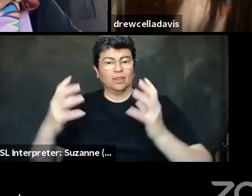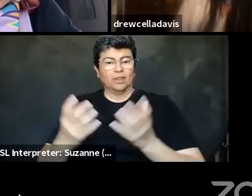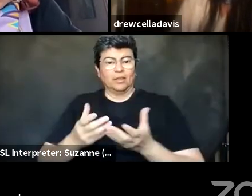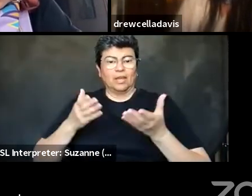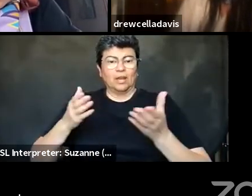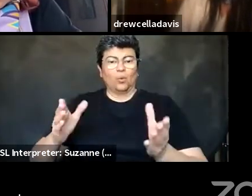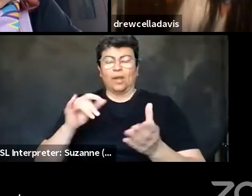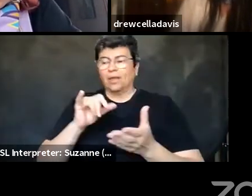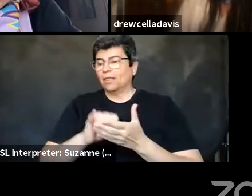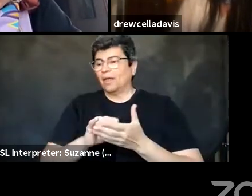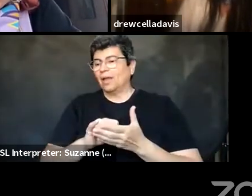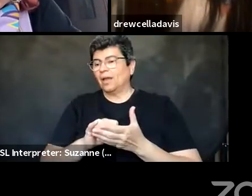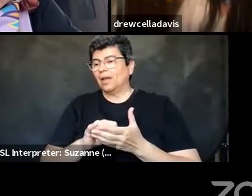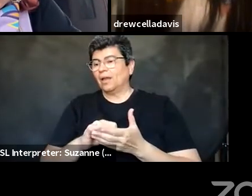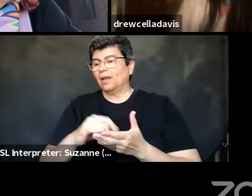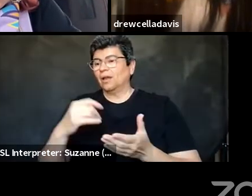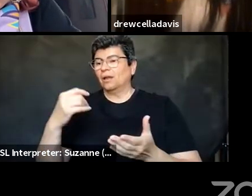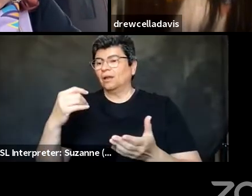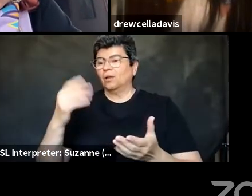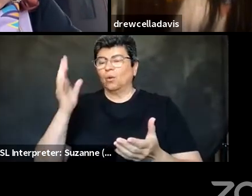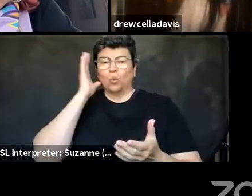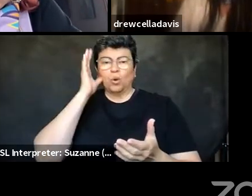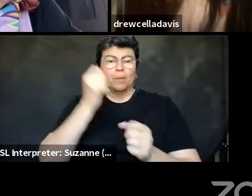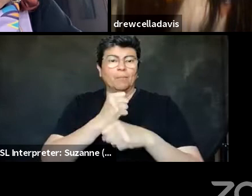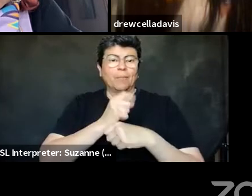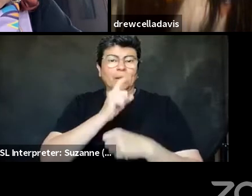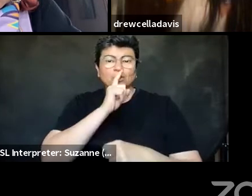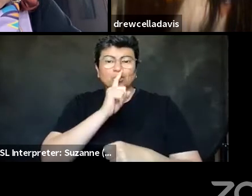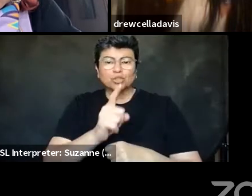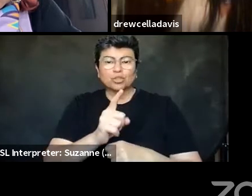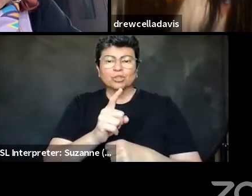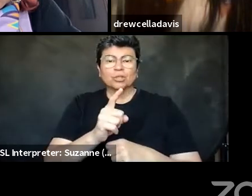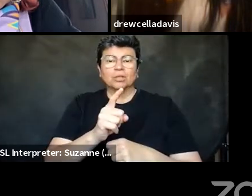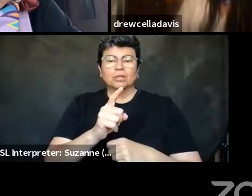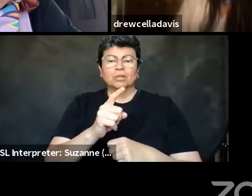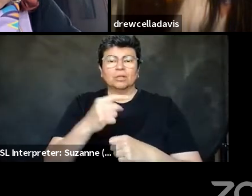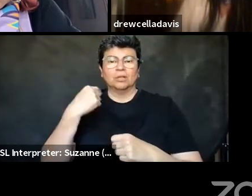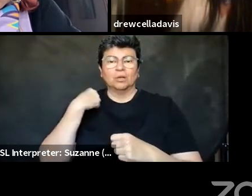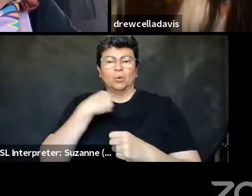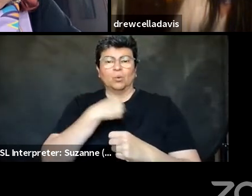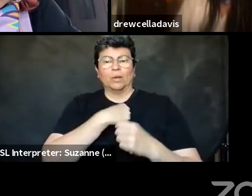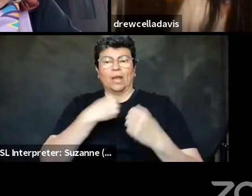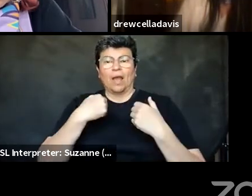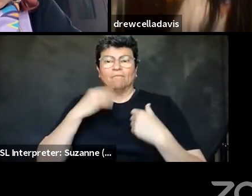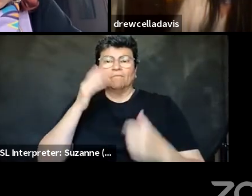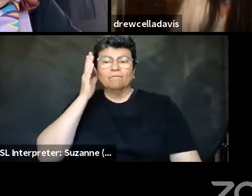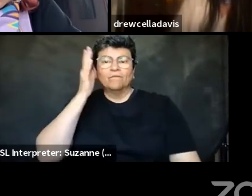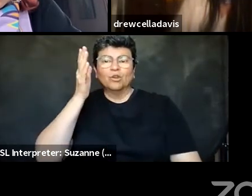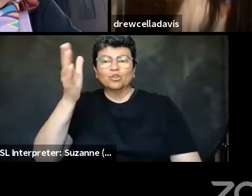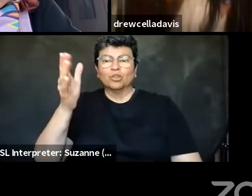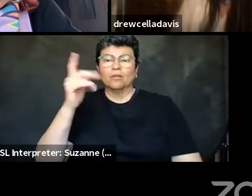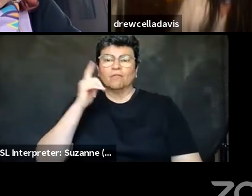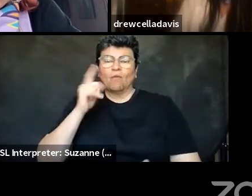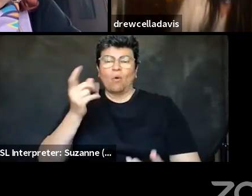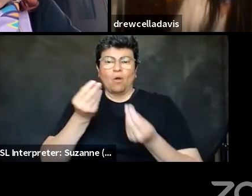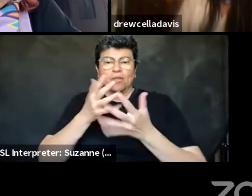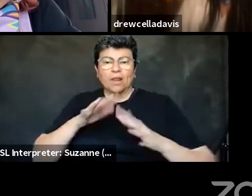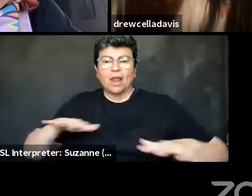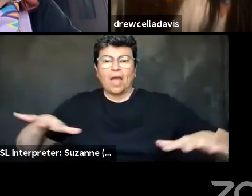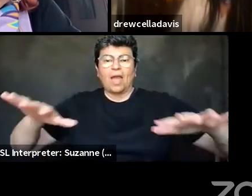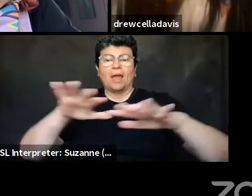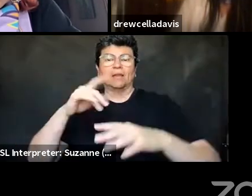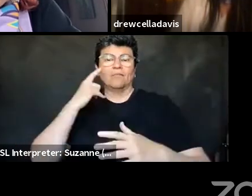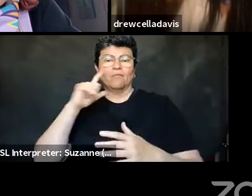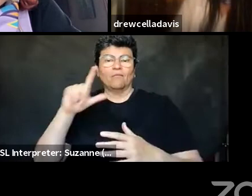that will ensure that there is a future for the land, for the